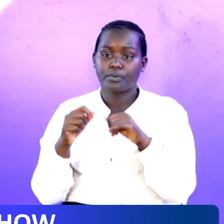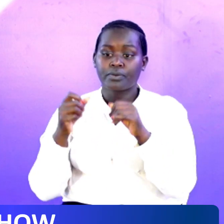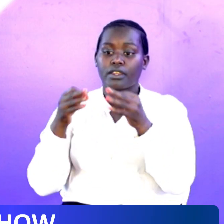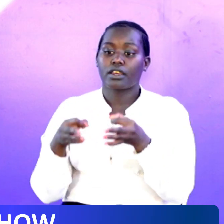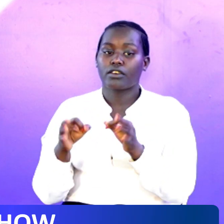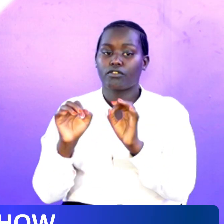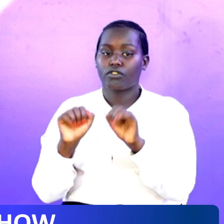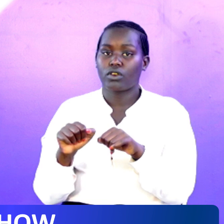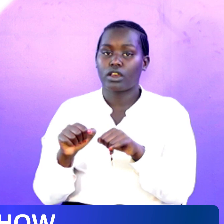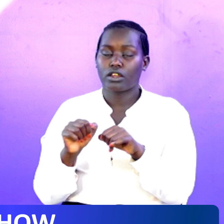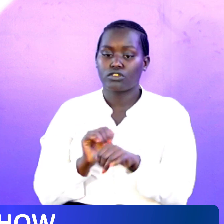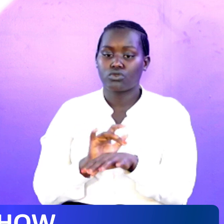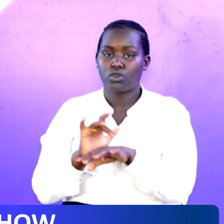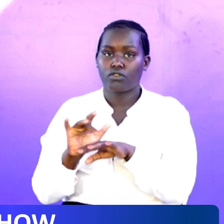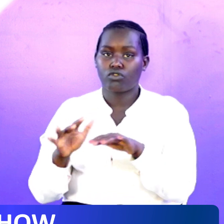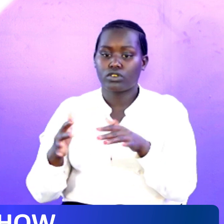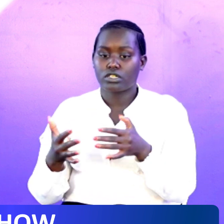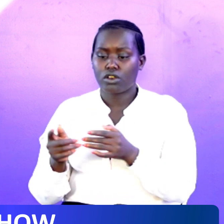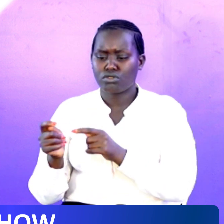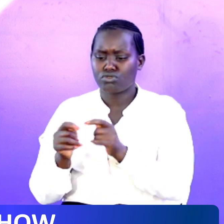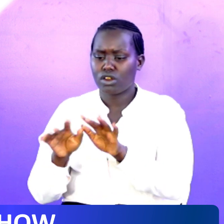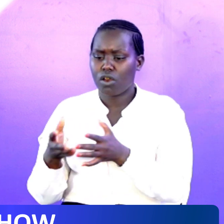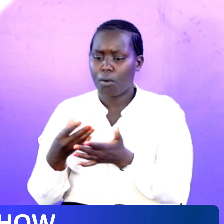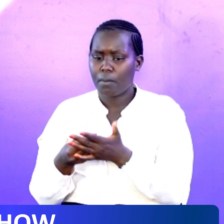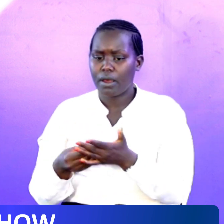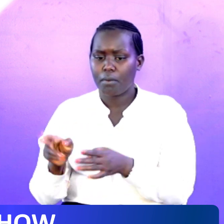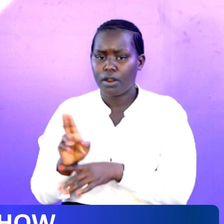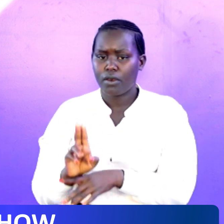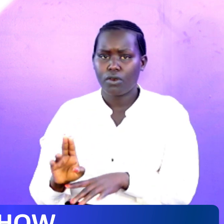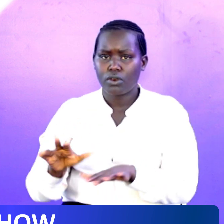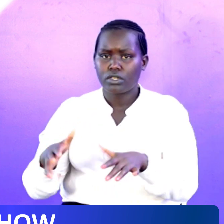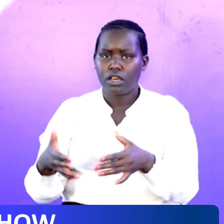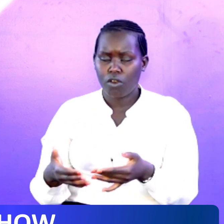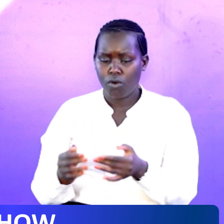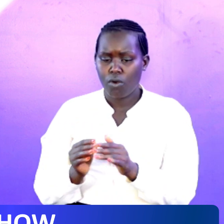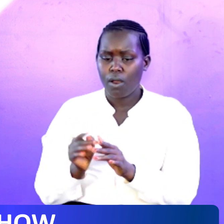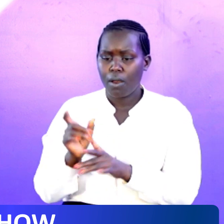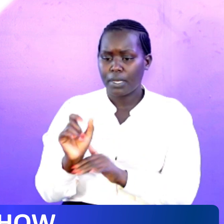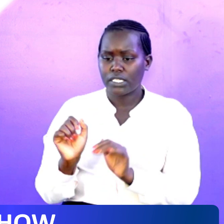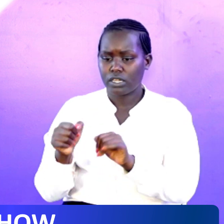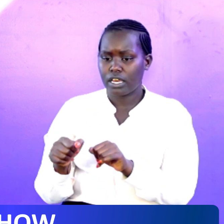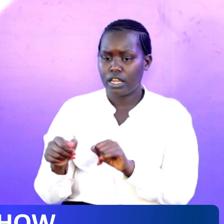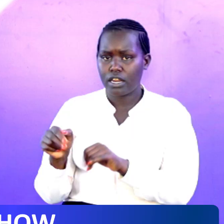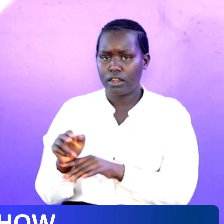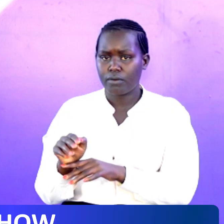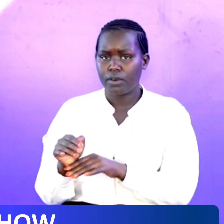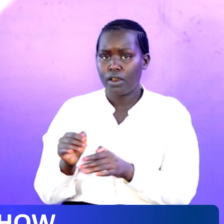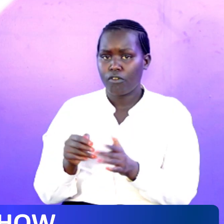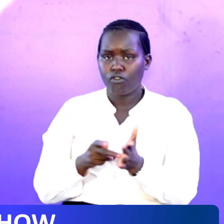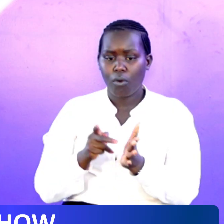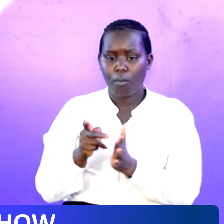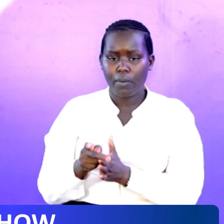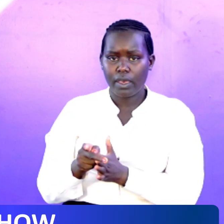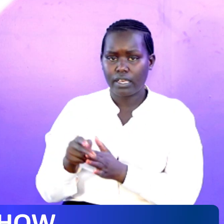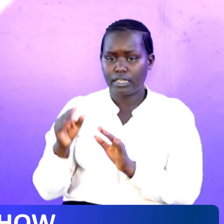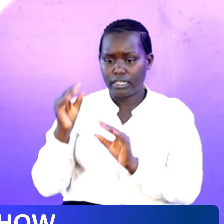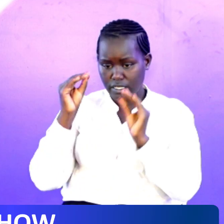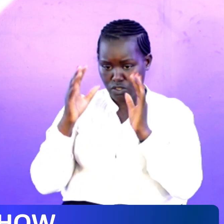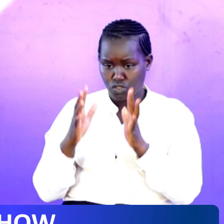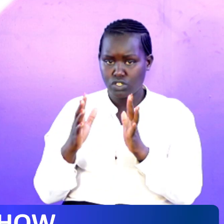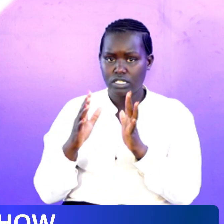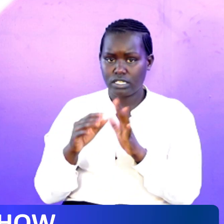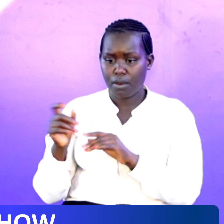cannot influence how your money goes, someone decides for you, Yeah. even the capitation. Someone, instead of paying teachers salaries, employing more teachers,